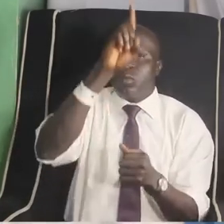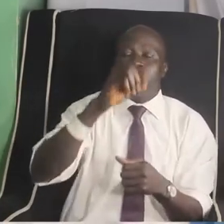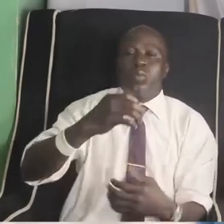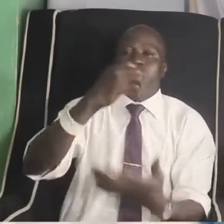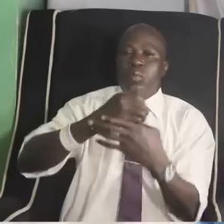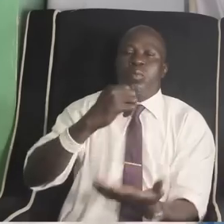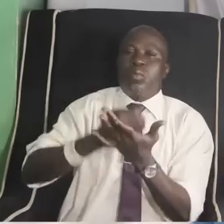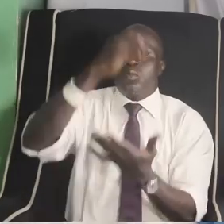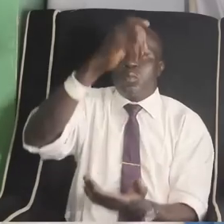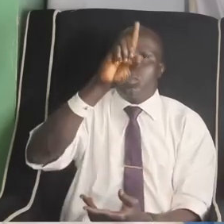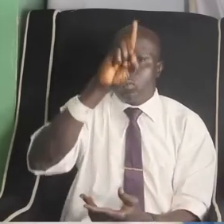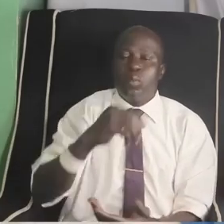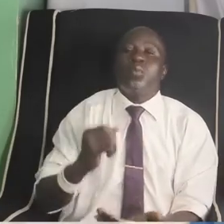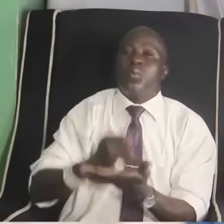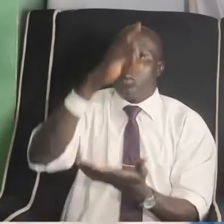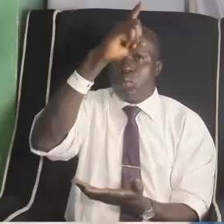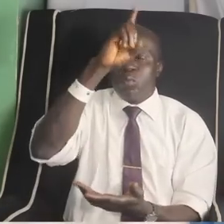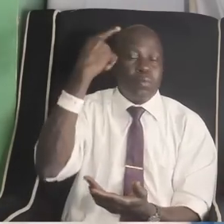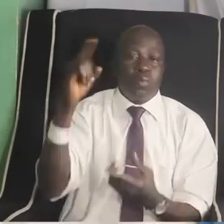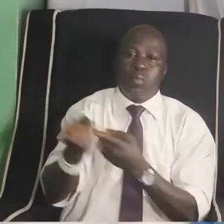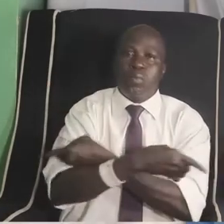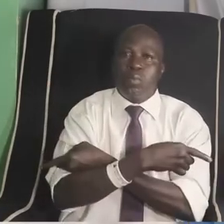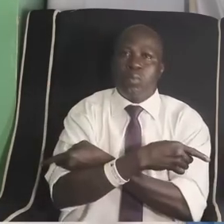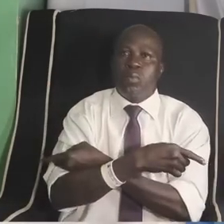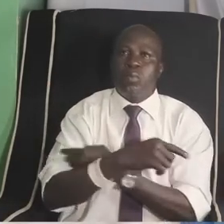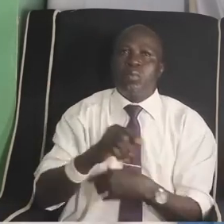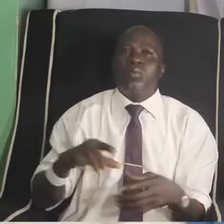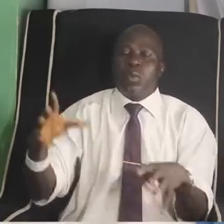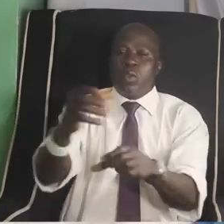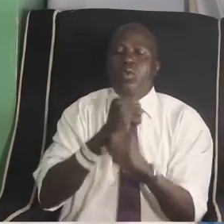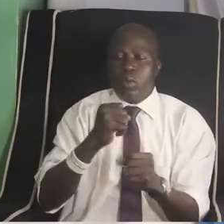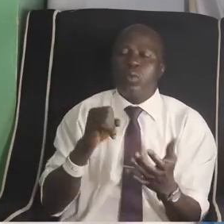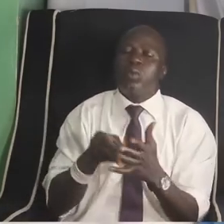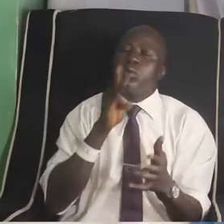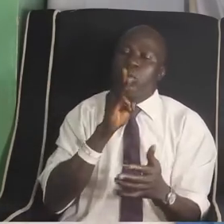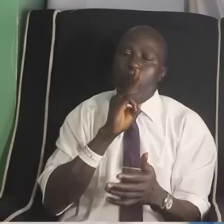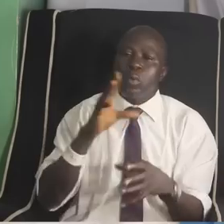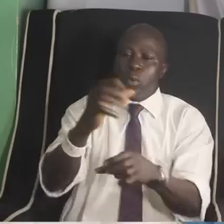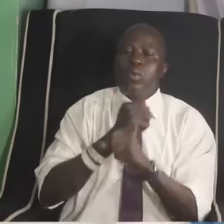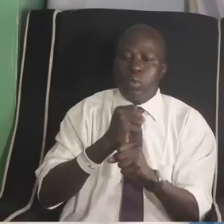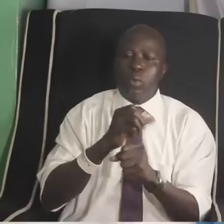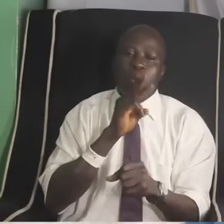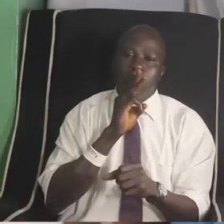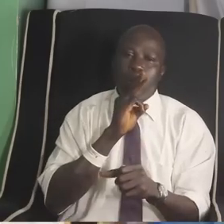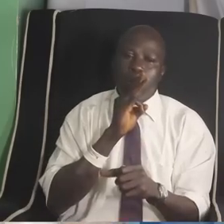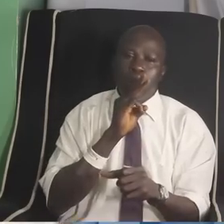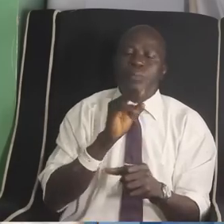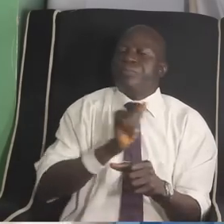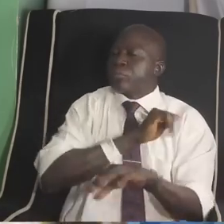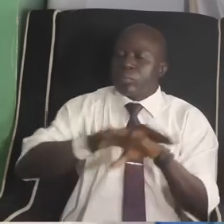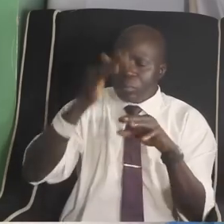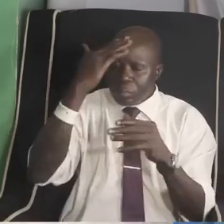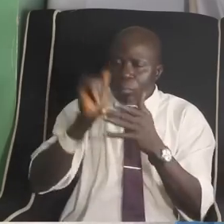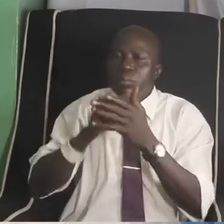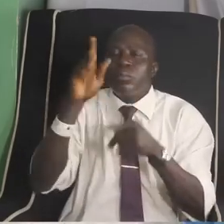kan ni you a bottle of water for a day ike kan fun ojo kan ni bottle of water for a day oya di omi yen mu hold the water oya di omi yen mu hold the water I mo ye ni